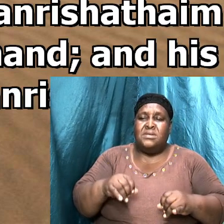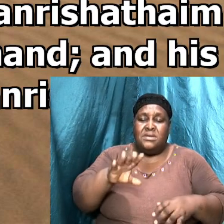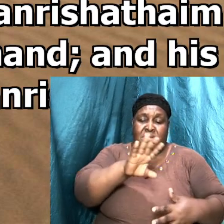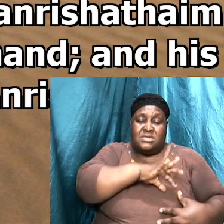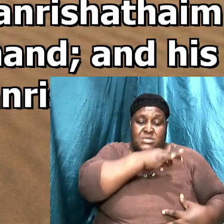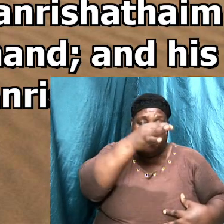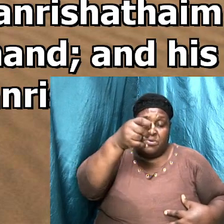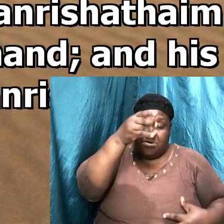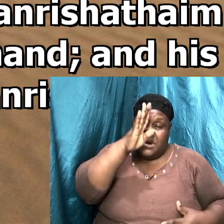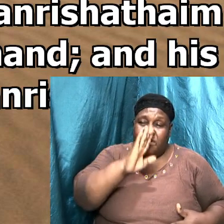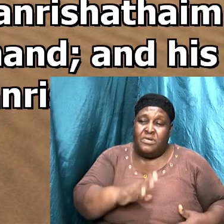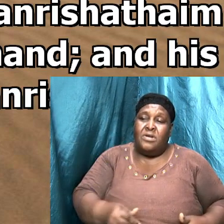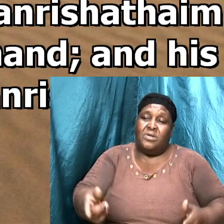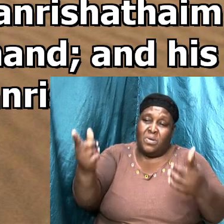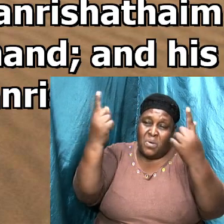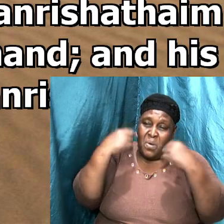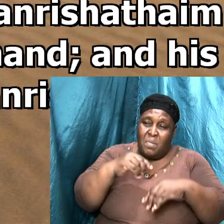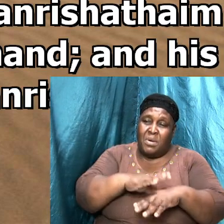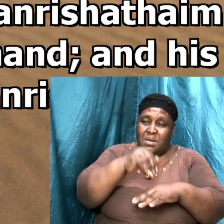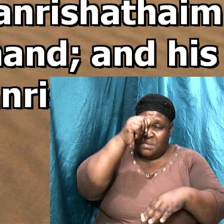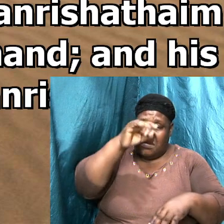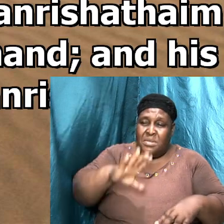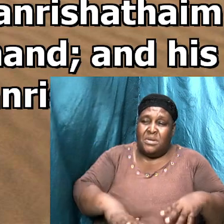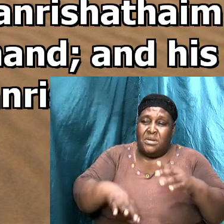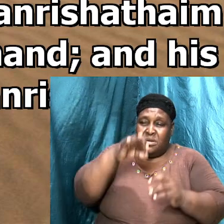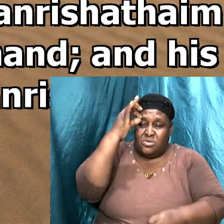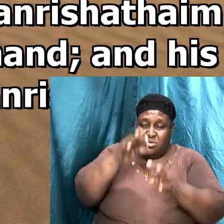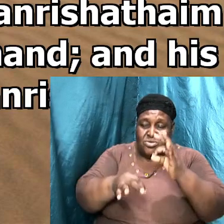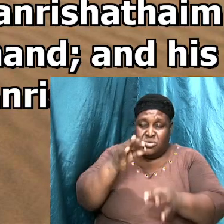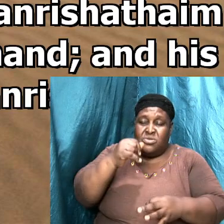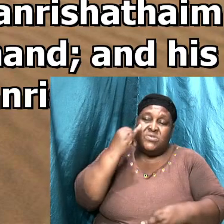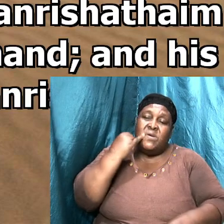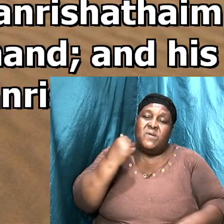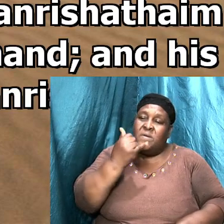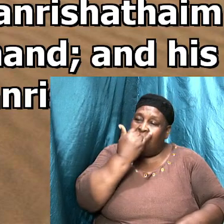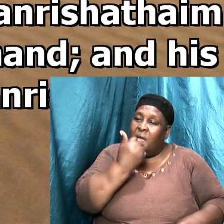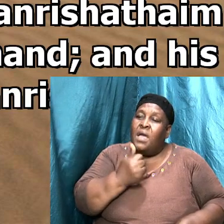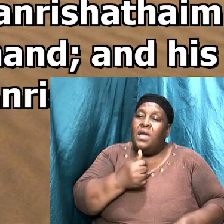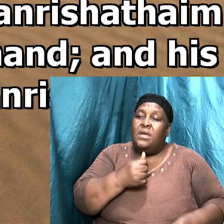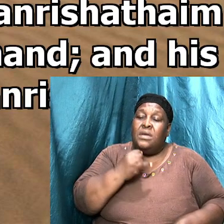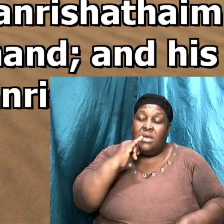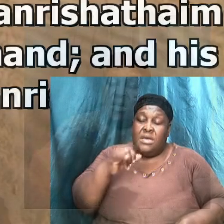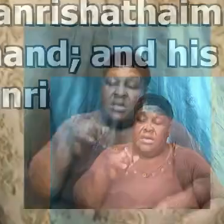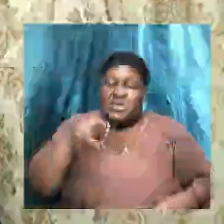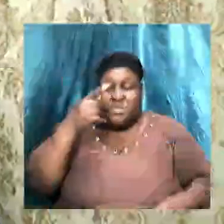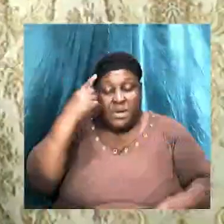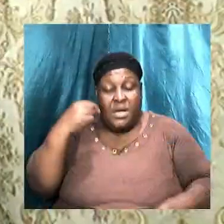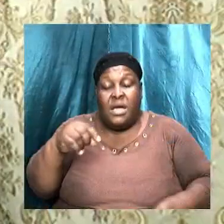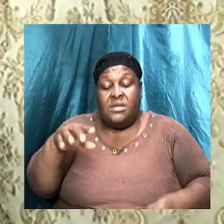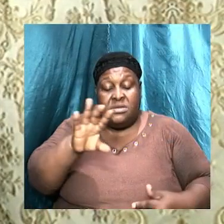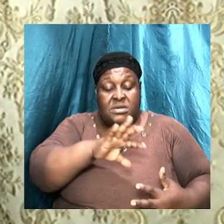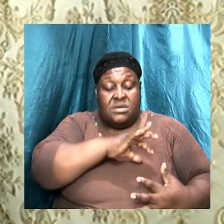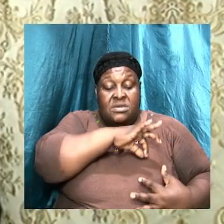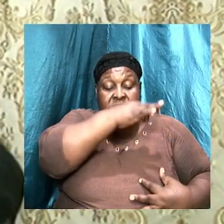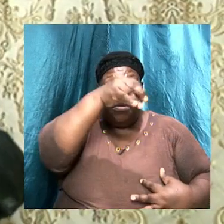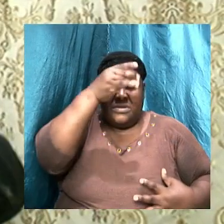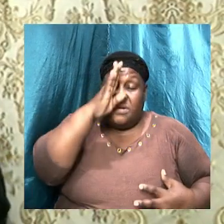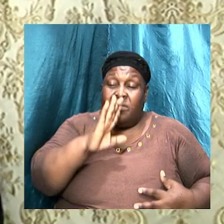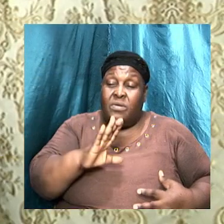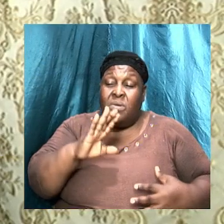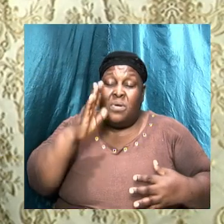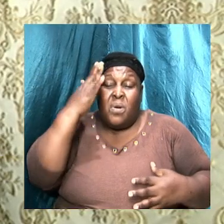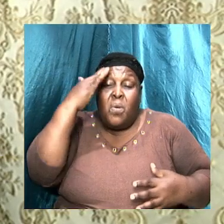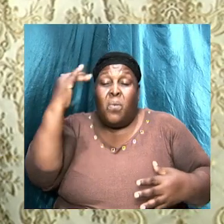of God came upon him and he judged Israel. And it was because the Spirit of God, why he was able to be